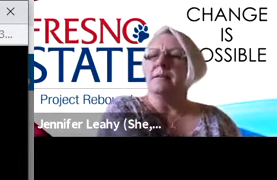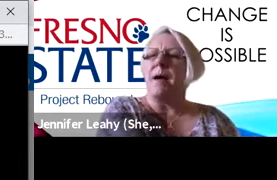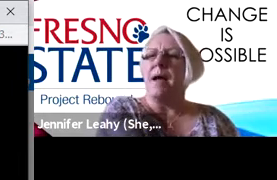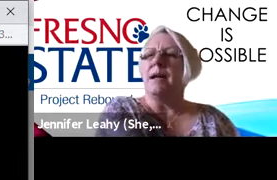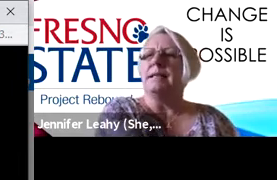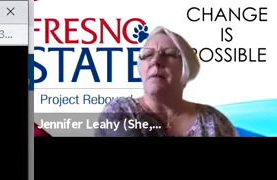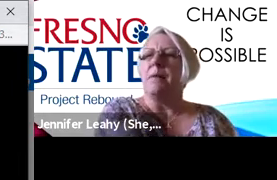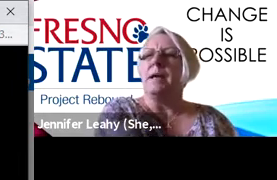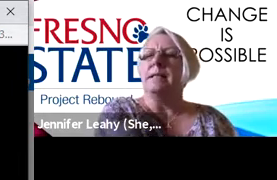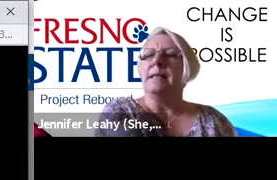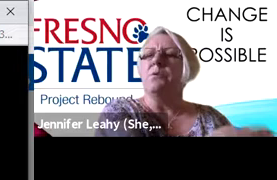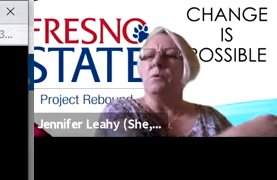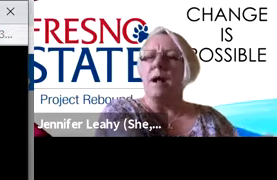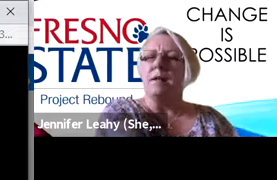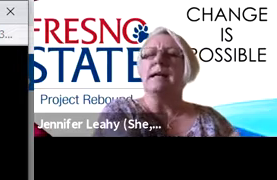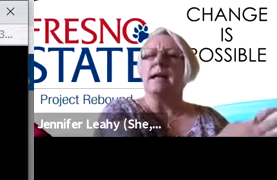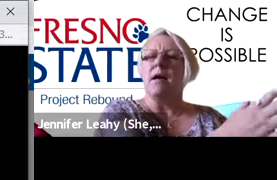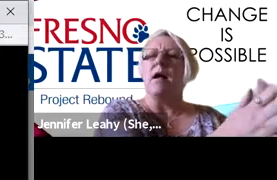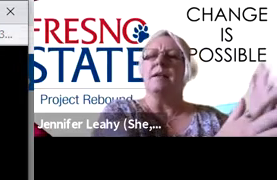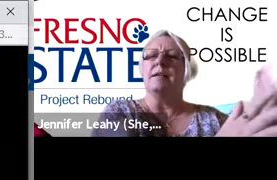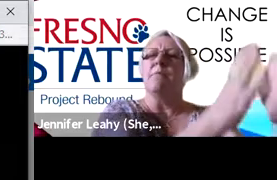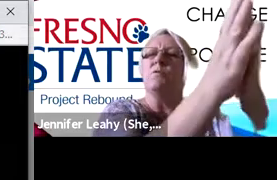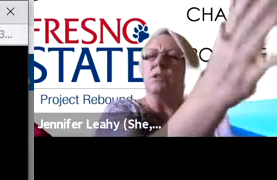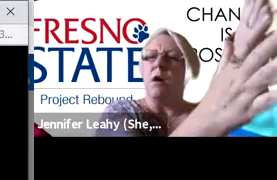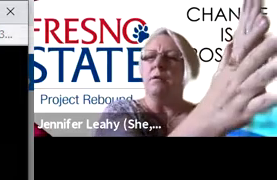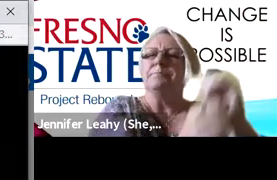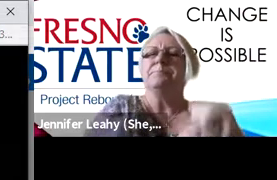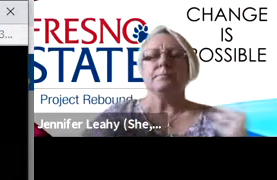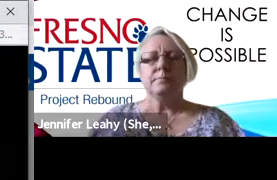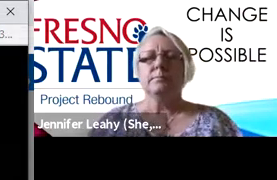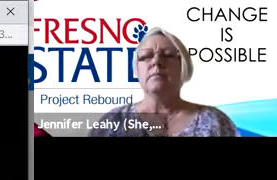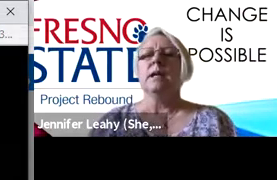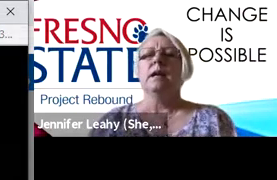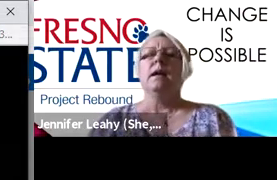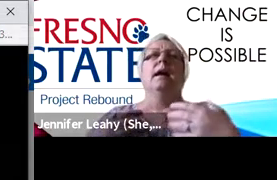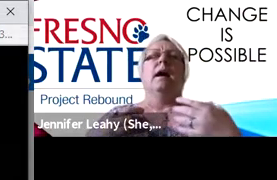them into the pipeline at that point, that they will be well taken care of as they move along.